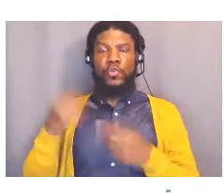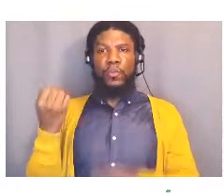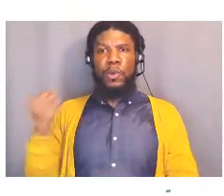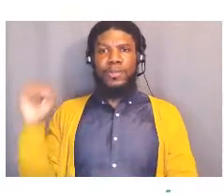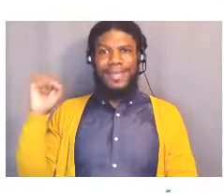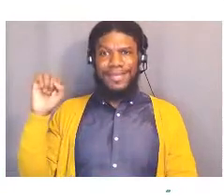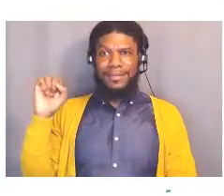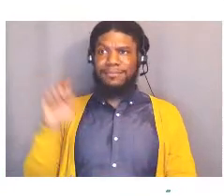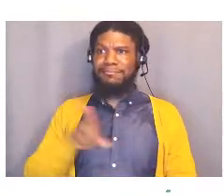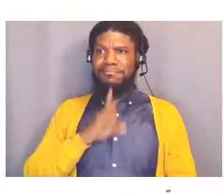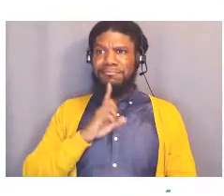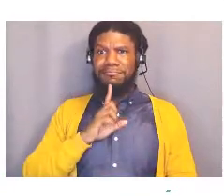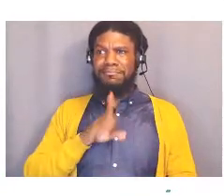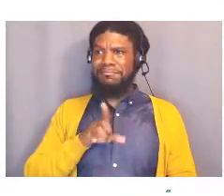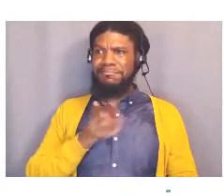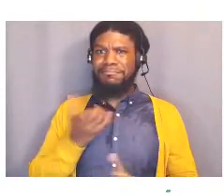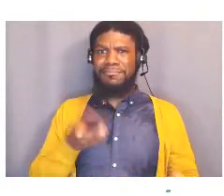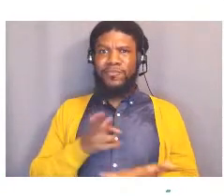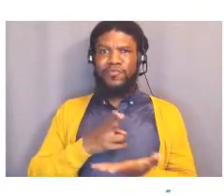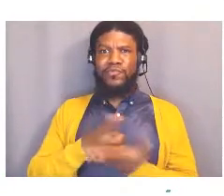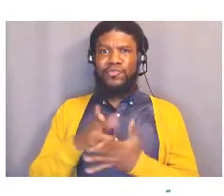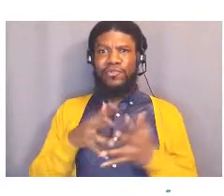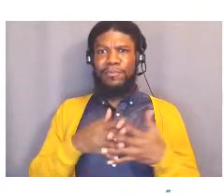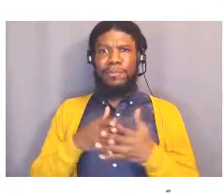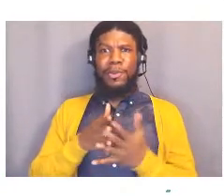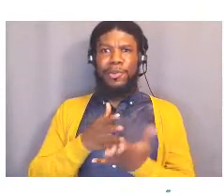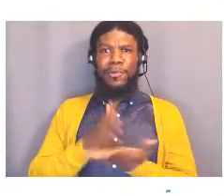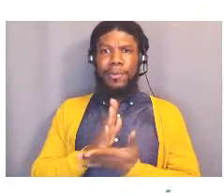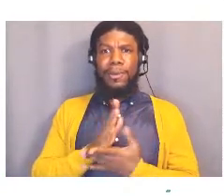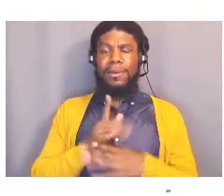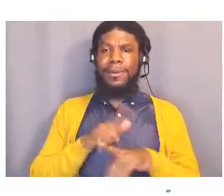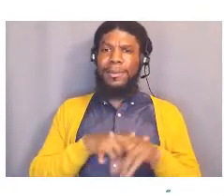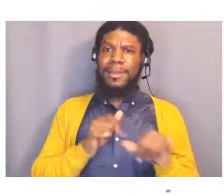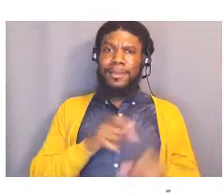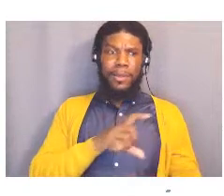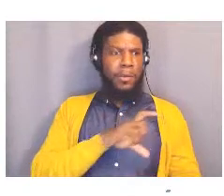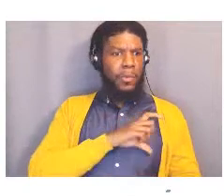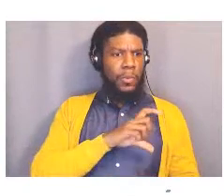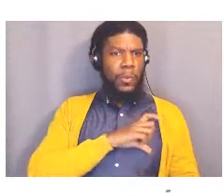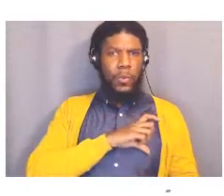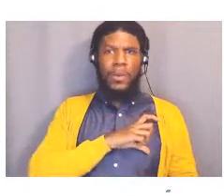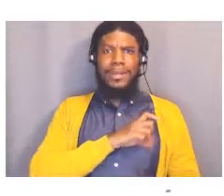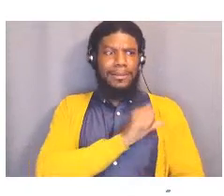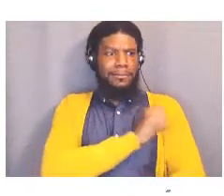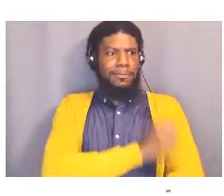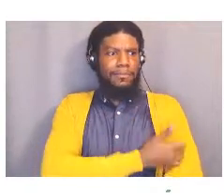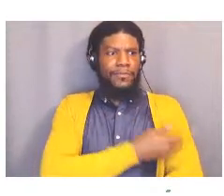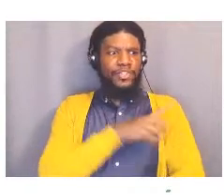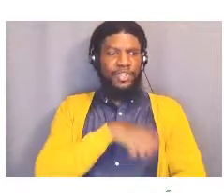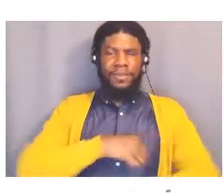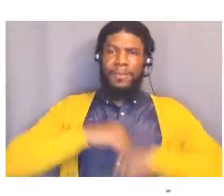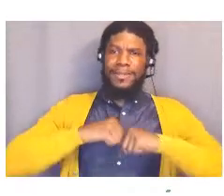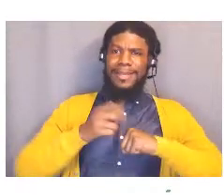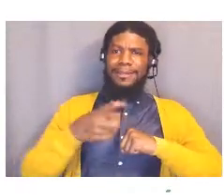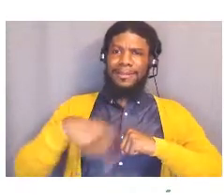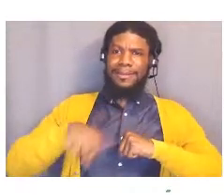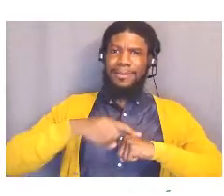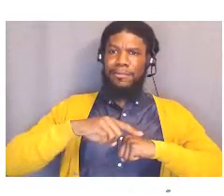right. And yet they were being brutalized by the very authorities who should have been protecting them.